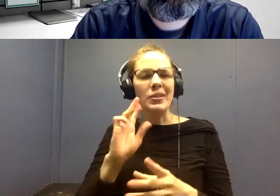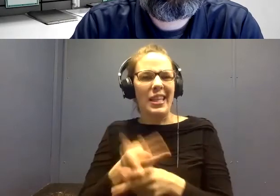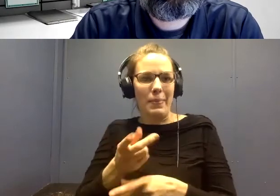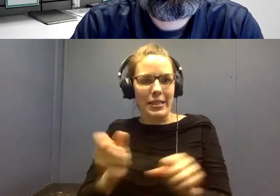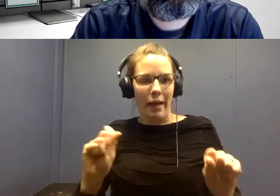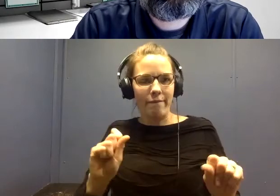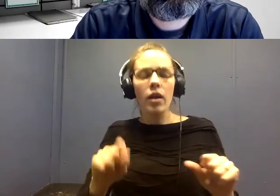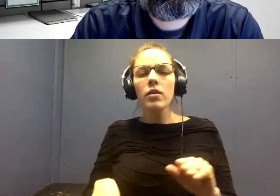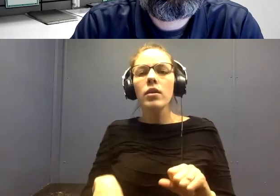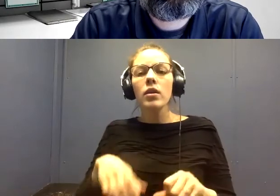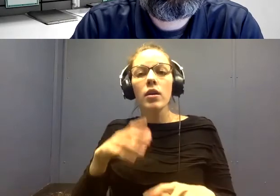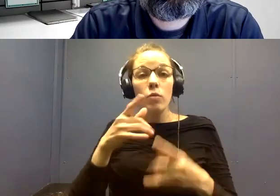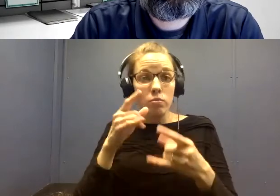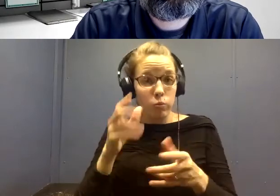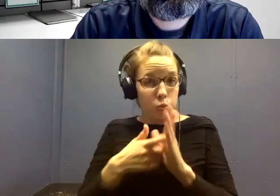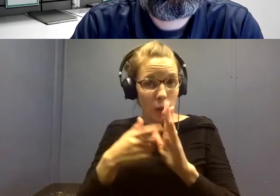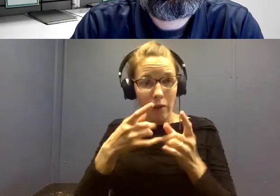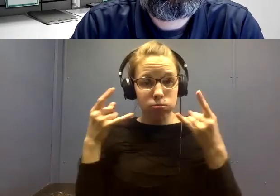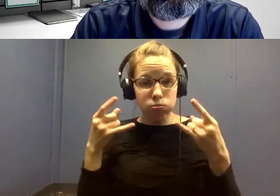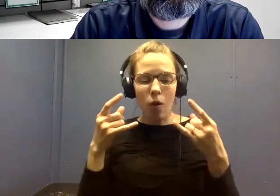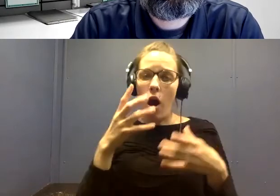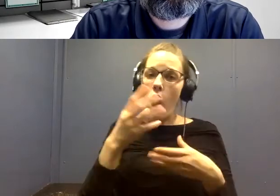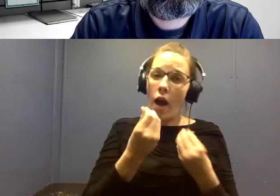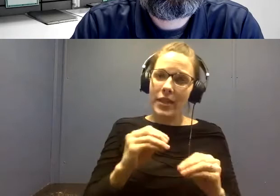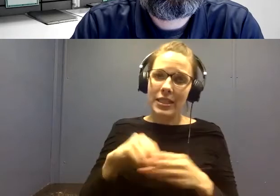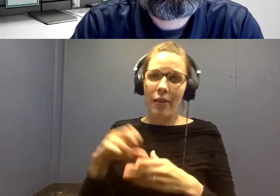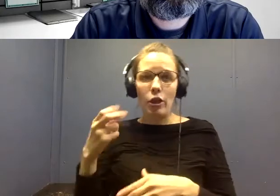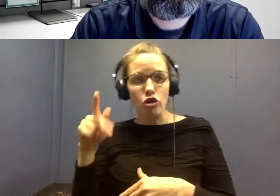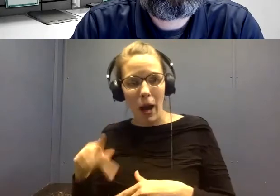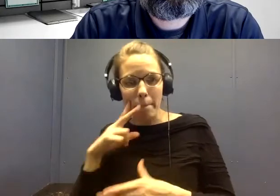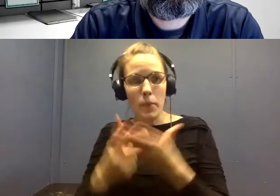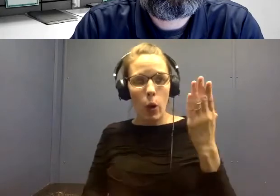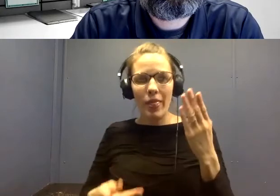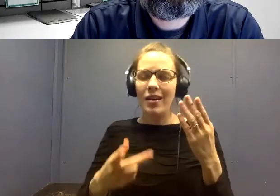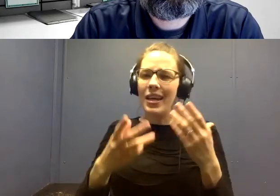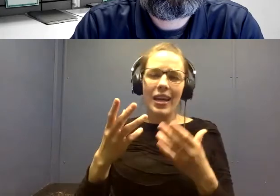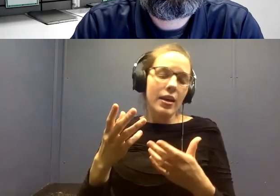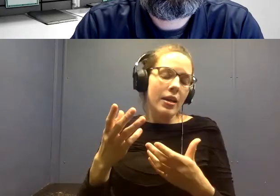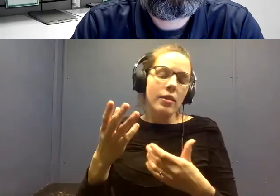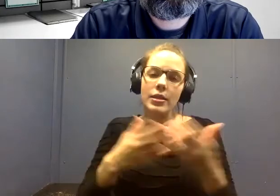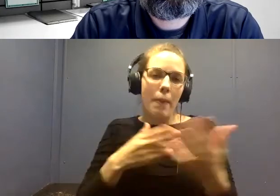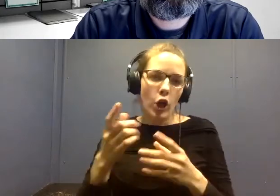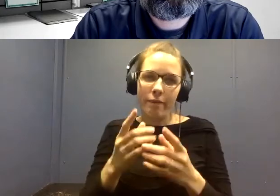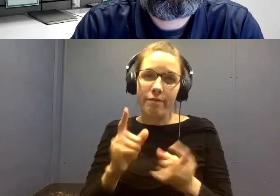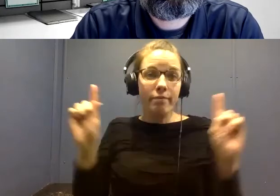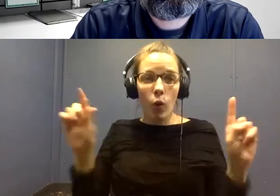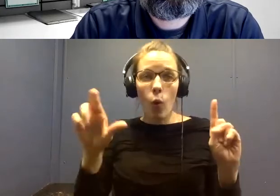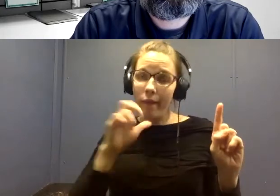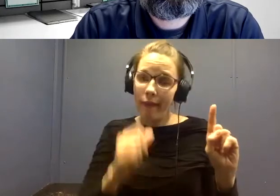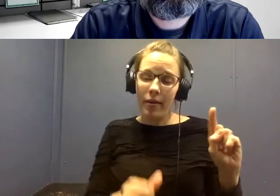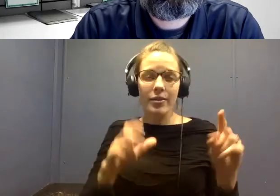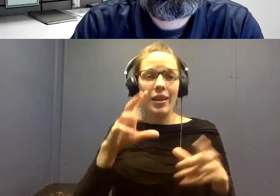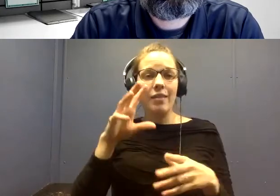required all employees wear facial coverings in an office or in the shop, even if we're able to social distance. We've reduced the number of